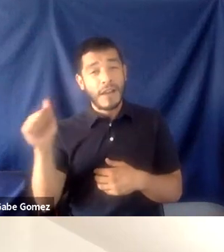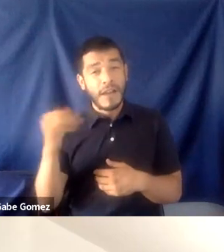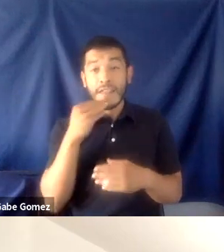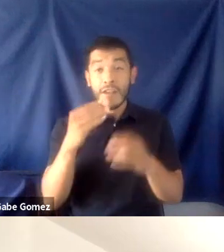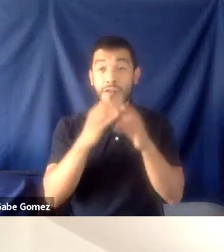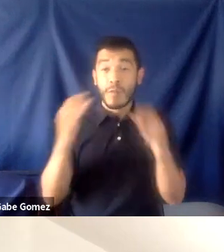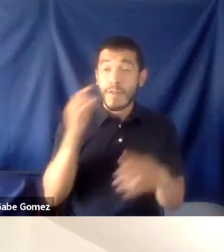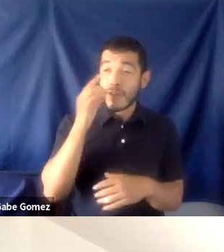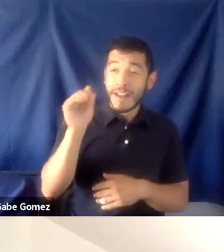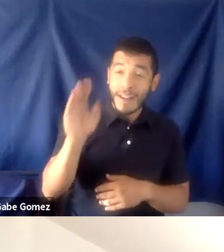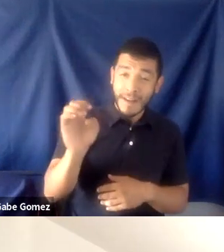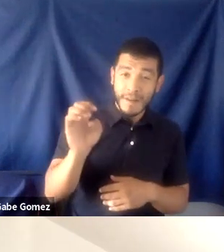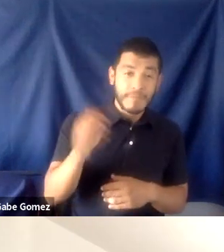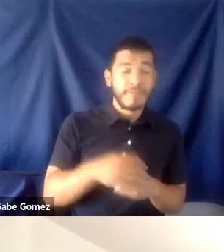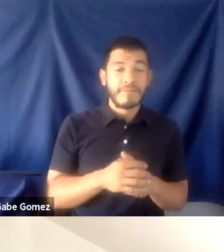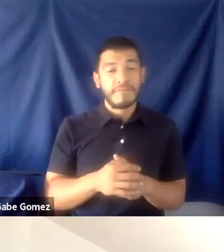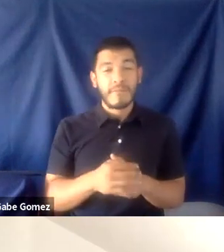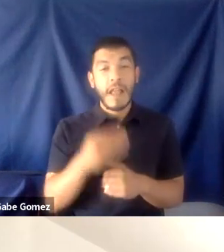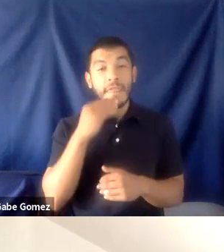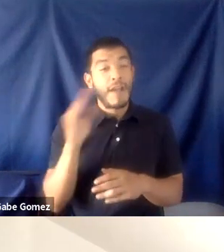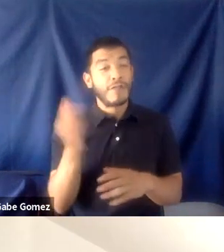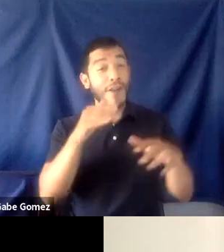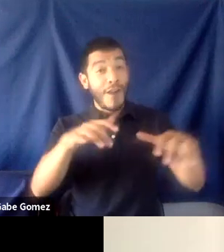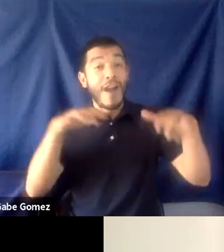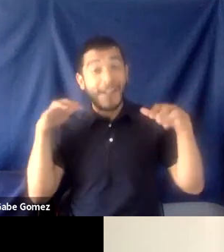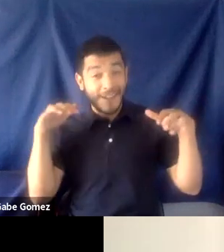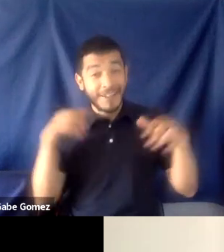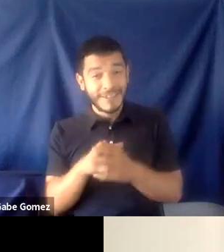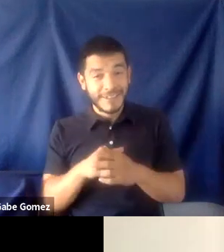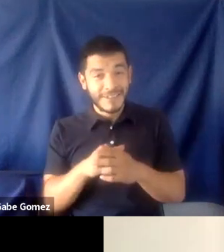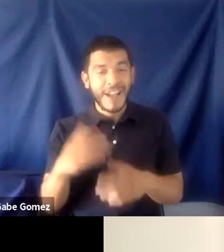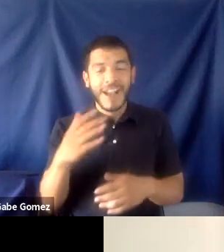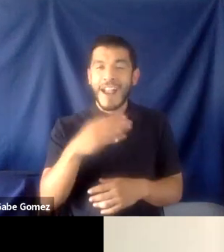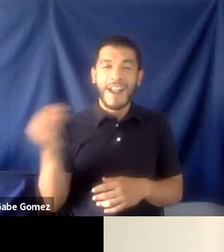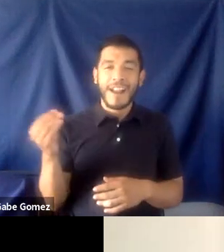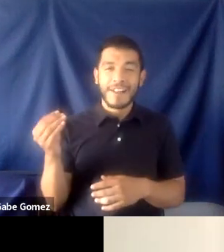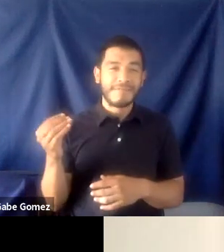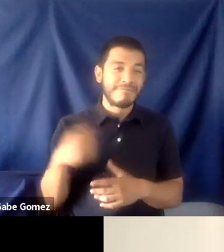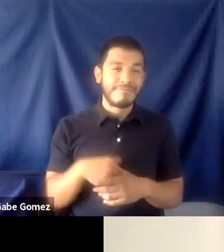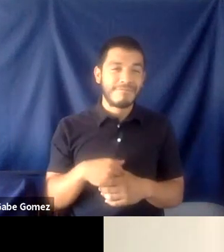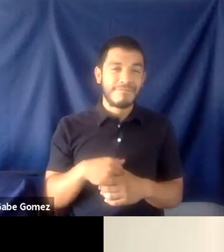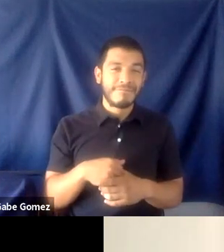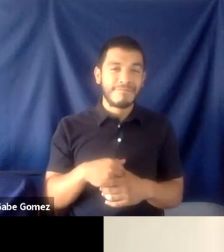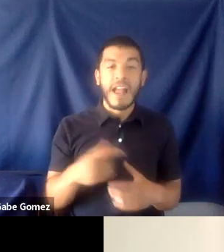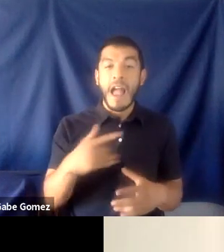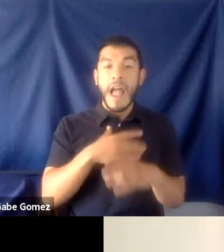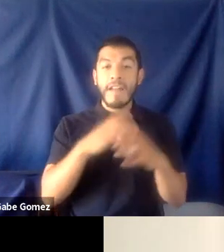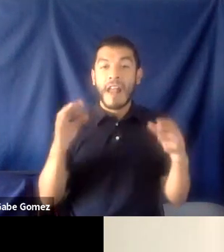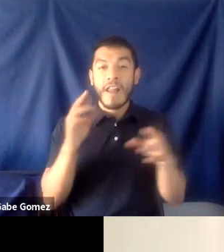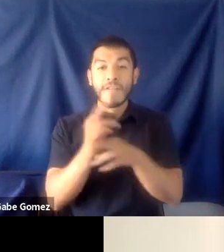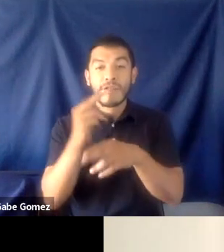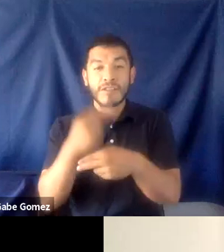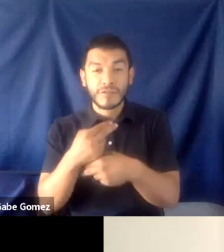much to Gabe. Thanks to our audience. And there's a lot of